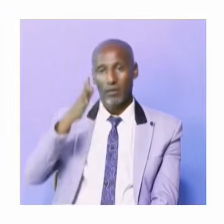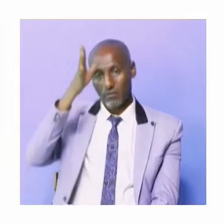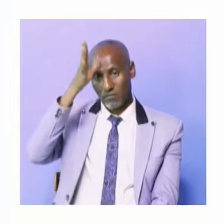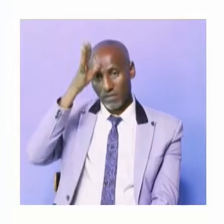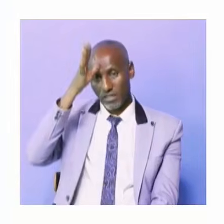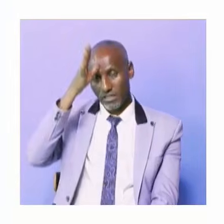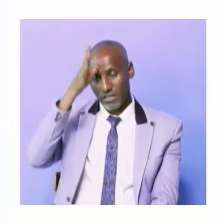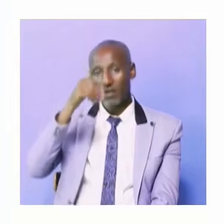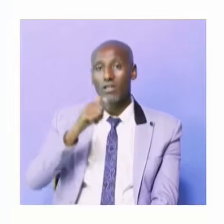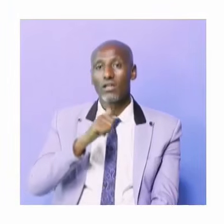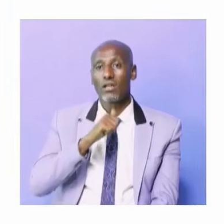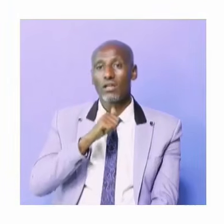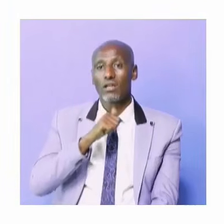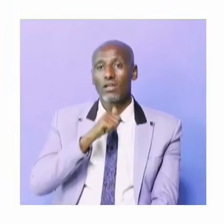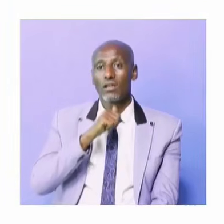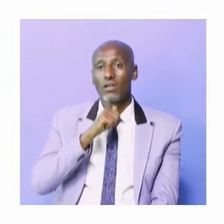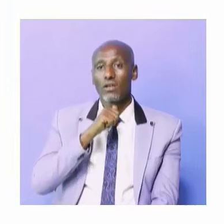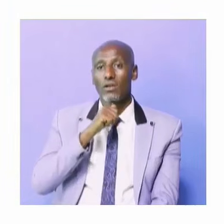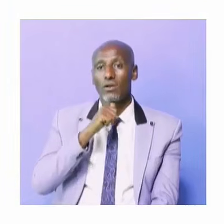not